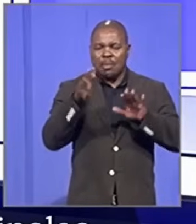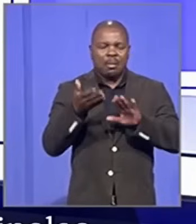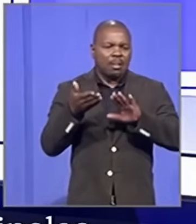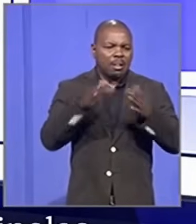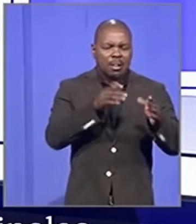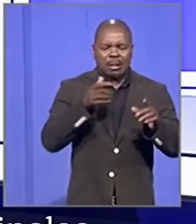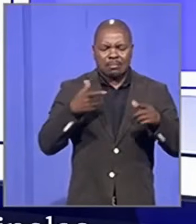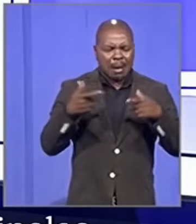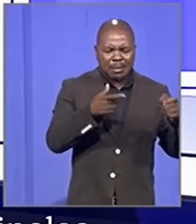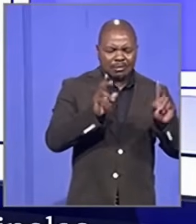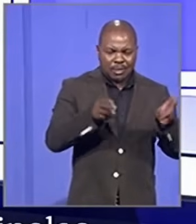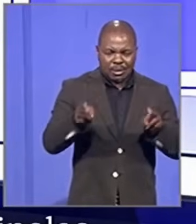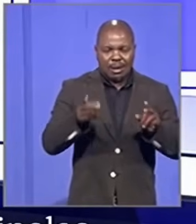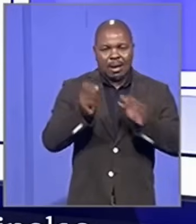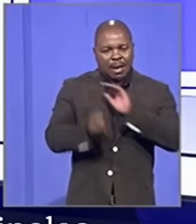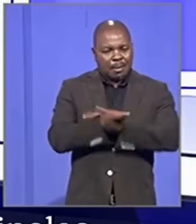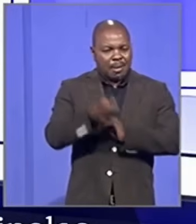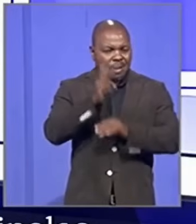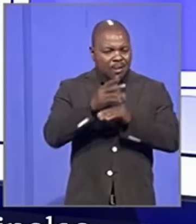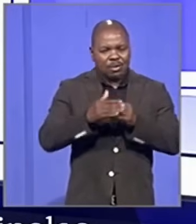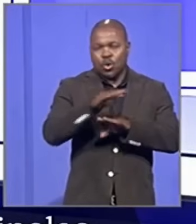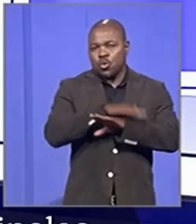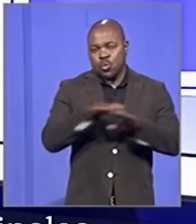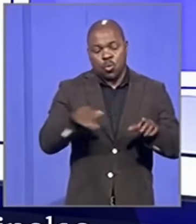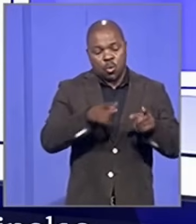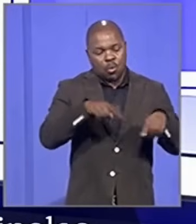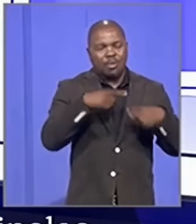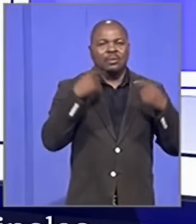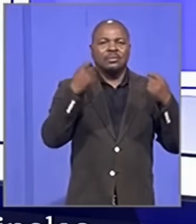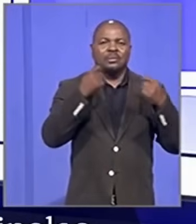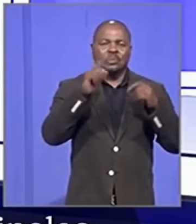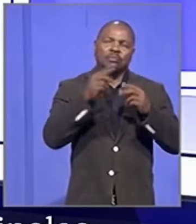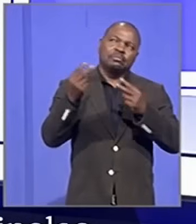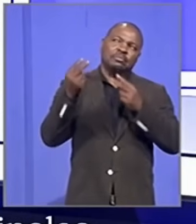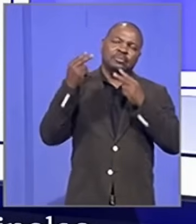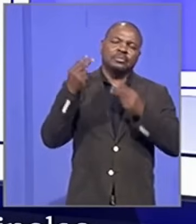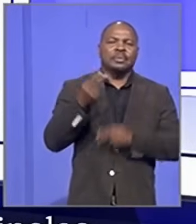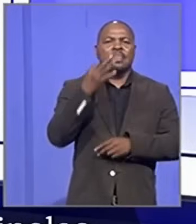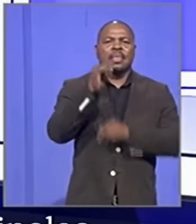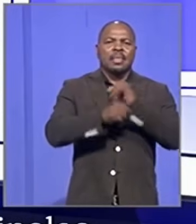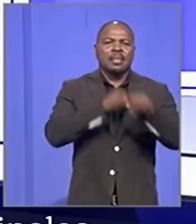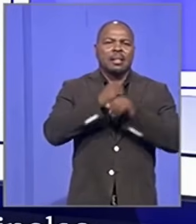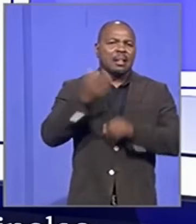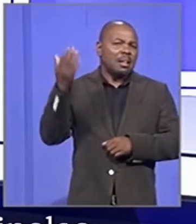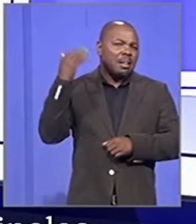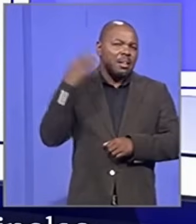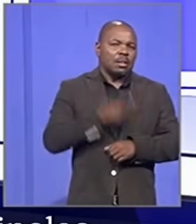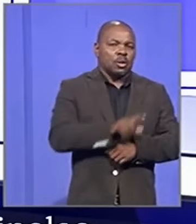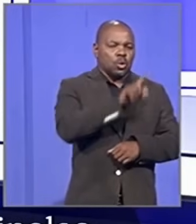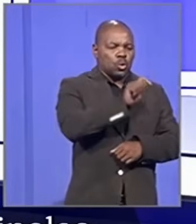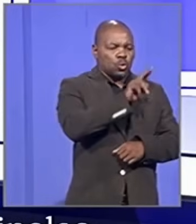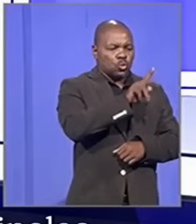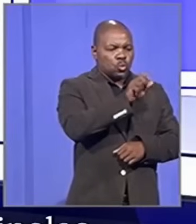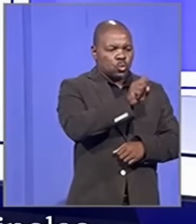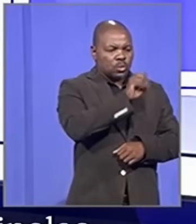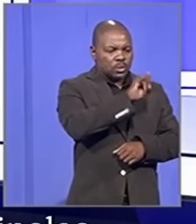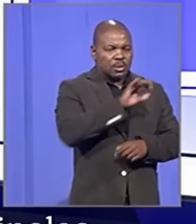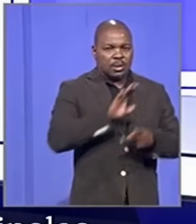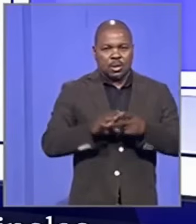bušeletše gape. Rwanda gabjale e keteka le go gopola mengwaga e 30 ya dipolao tša batho ka bontši kgahlanong le mohlobo wa Matutsi le